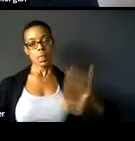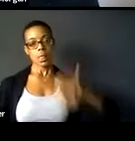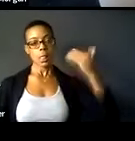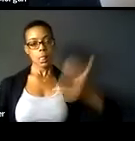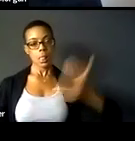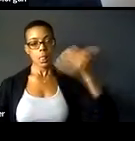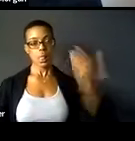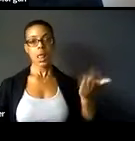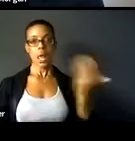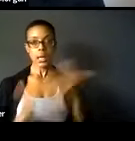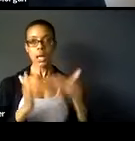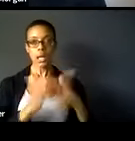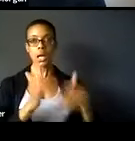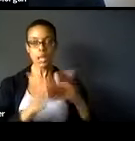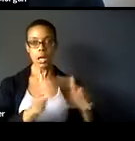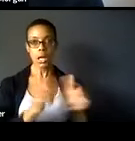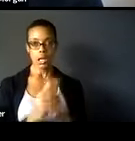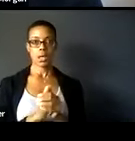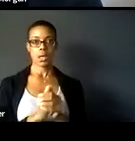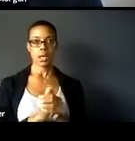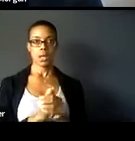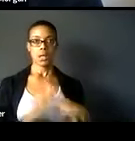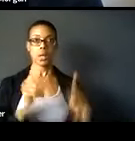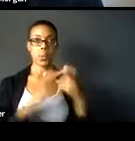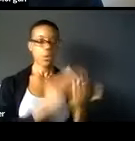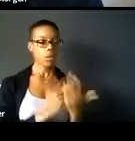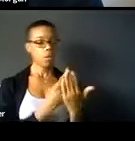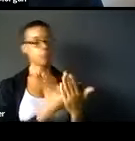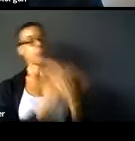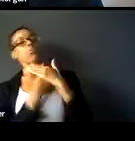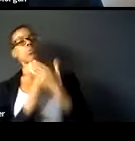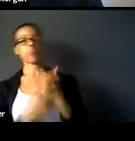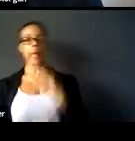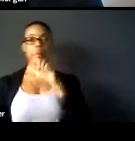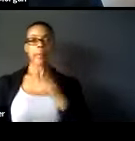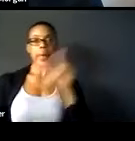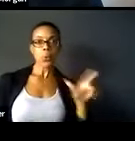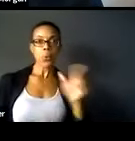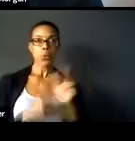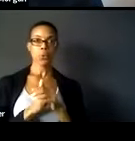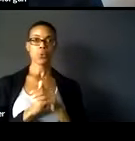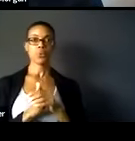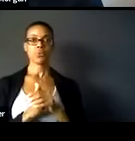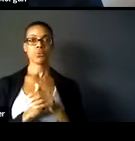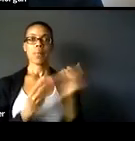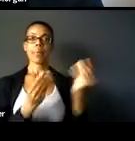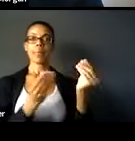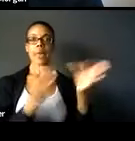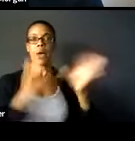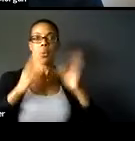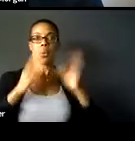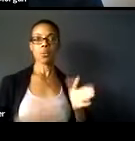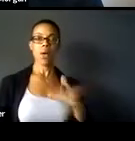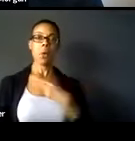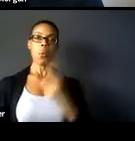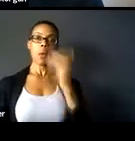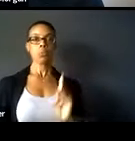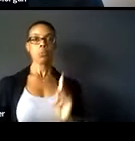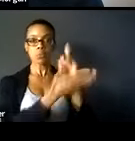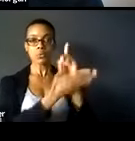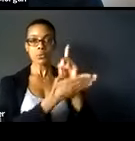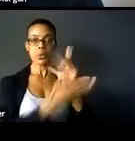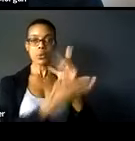by landowners, by landlords that feel that they're guilty, their guilt, their white privilege, their white